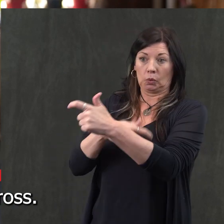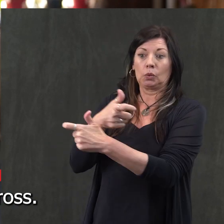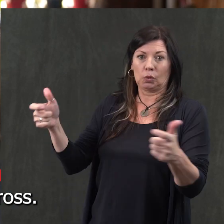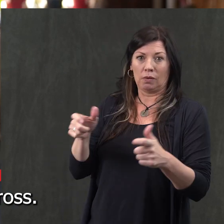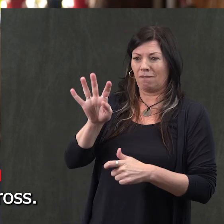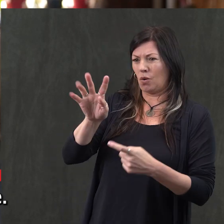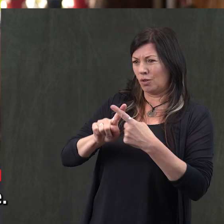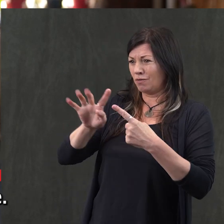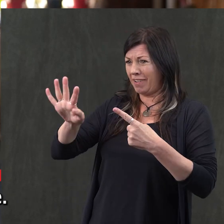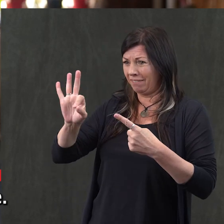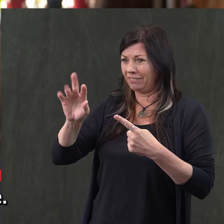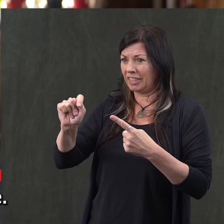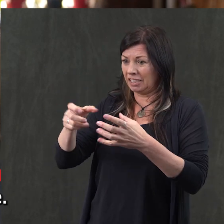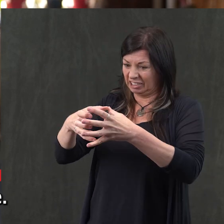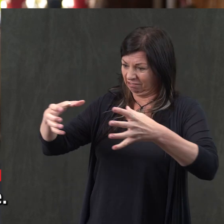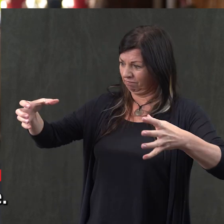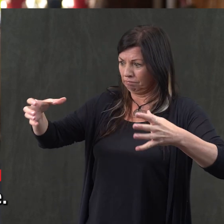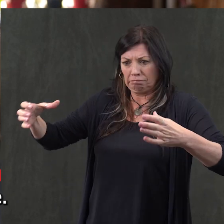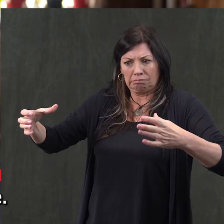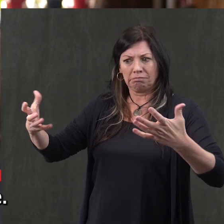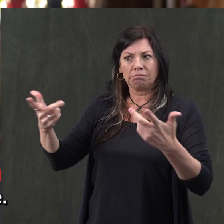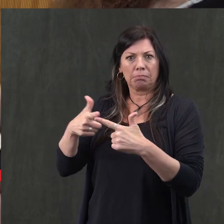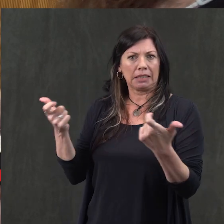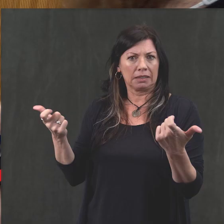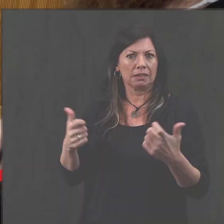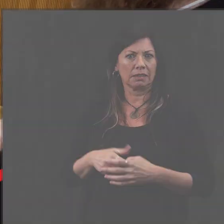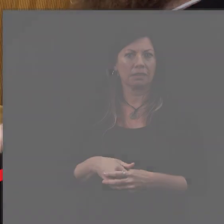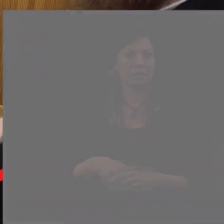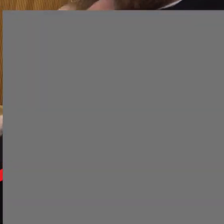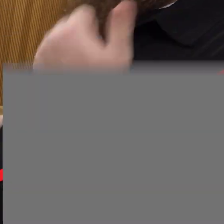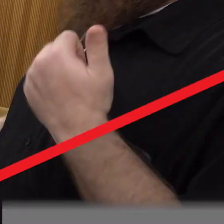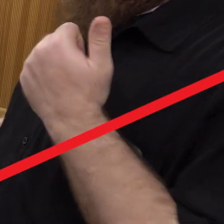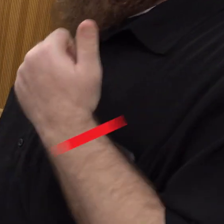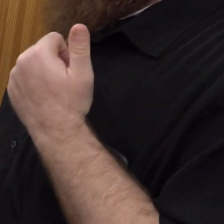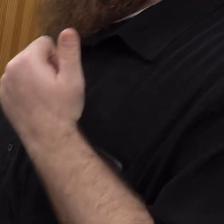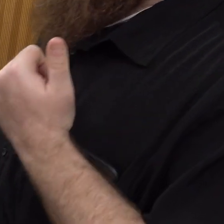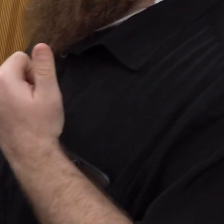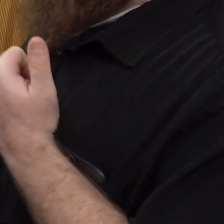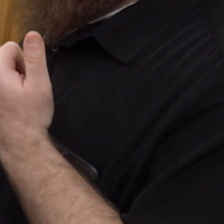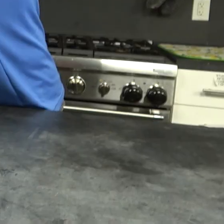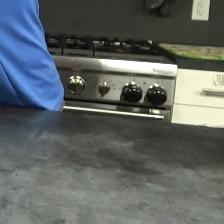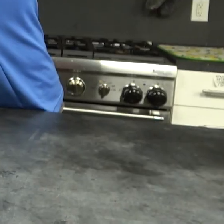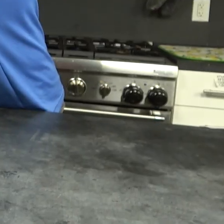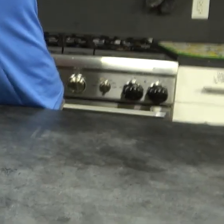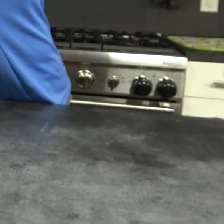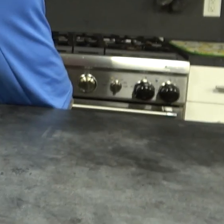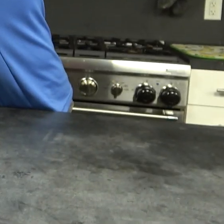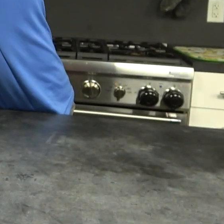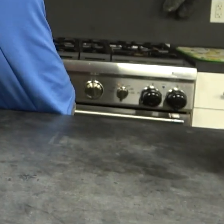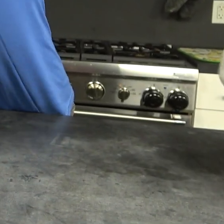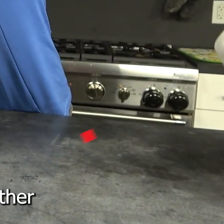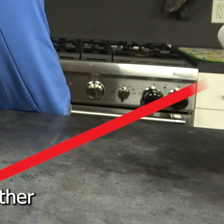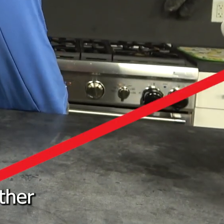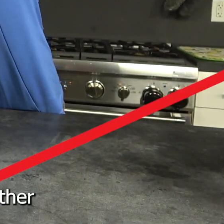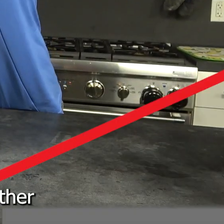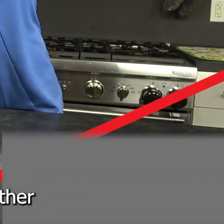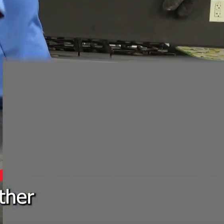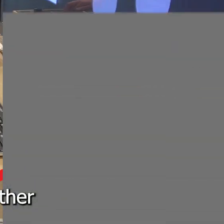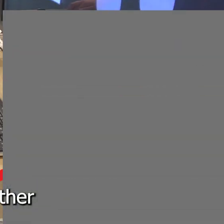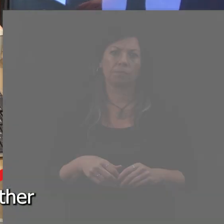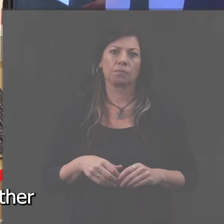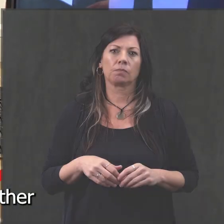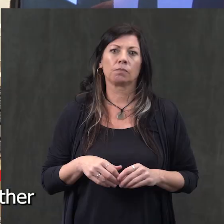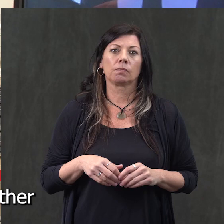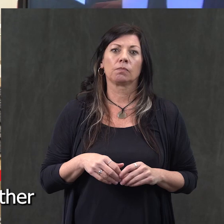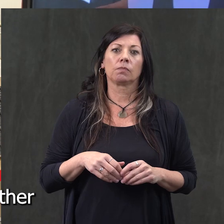feet across. They were truly massive. Montage. Blind and visually impaired mentors work with the students. Kara. All of the